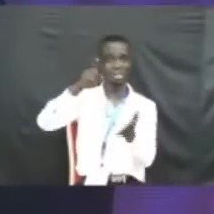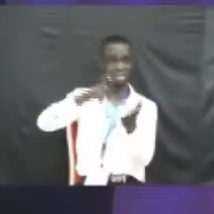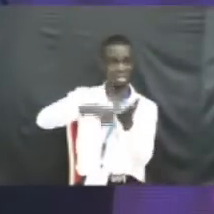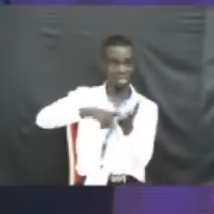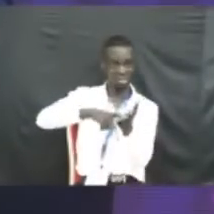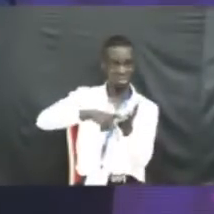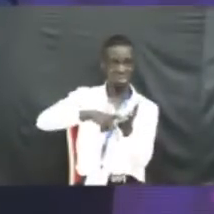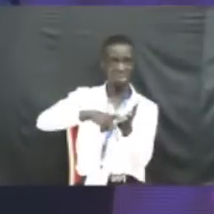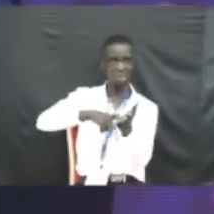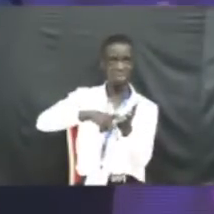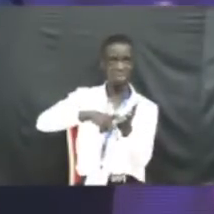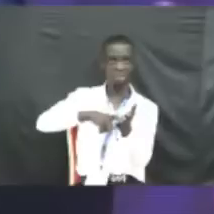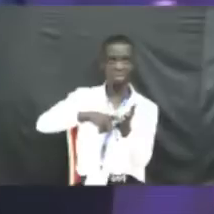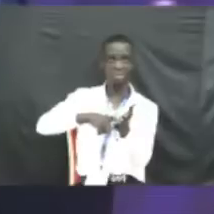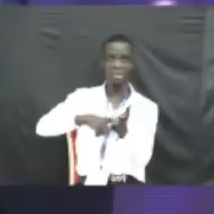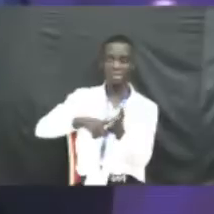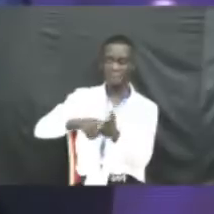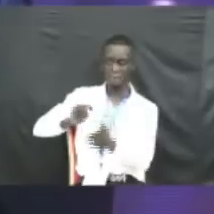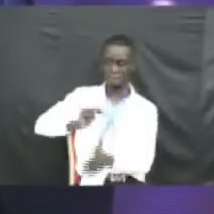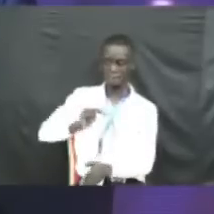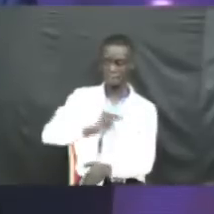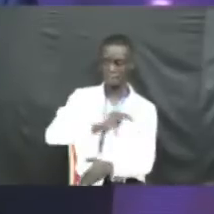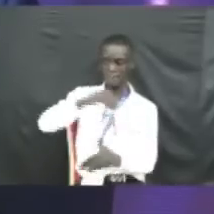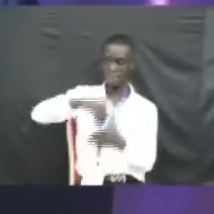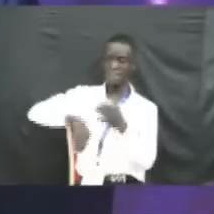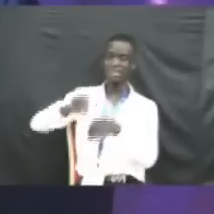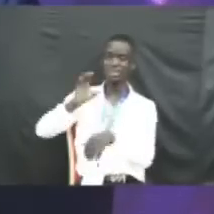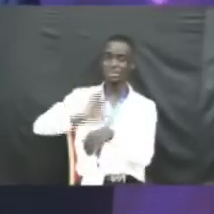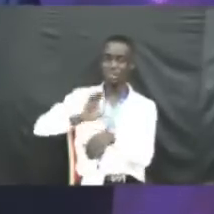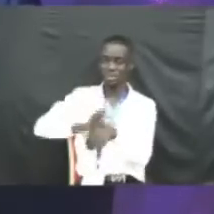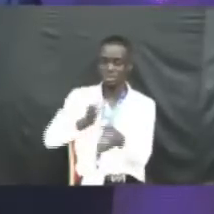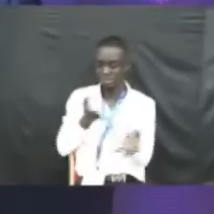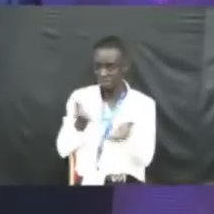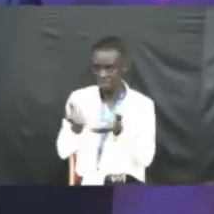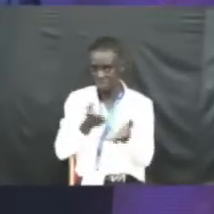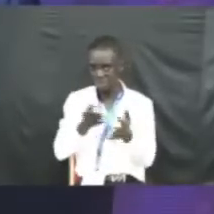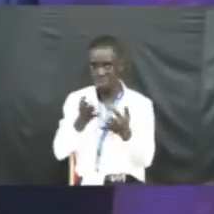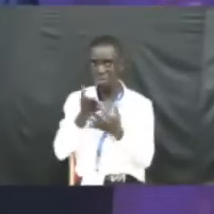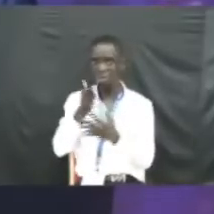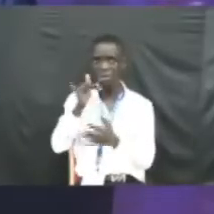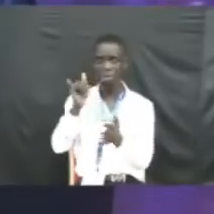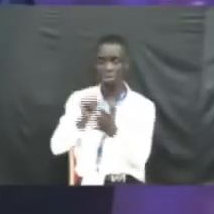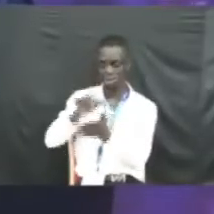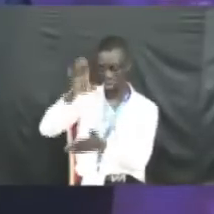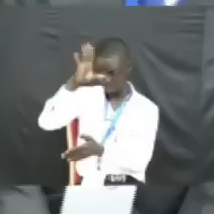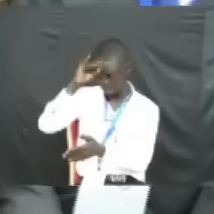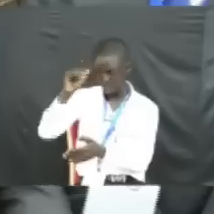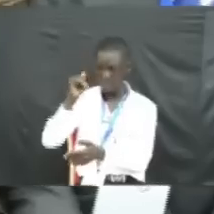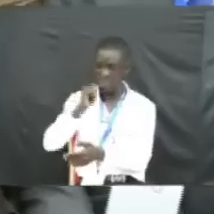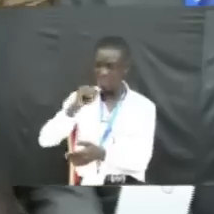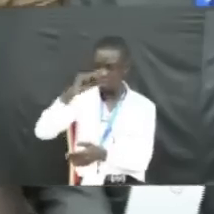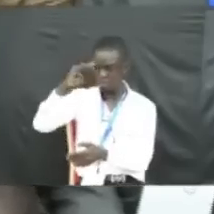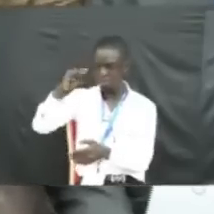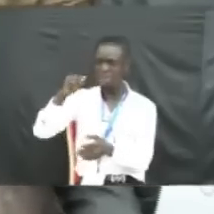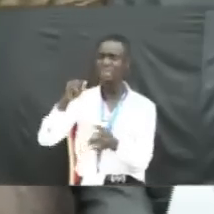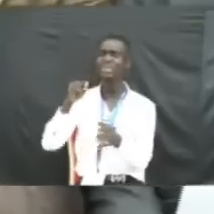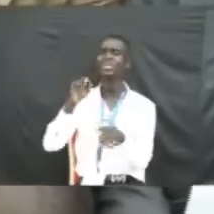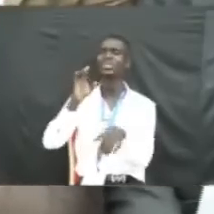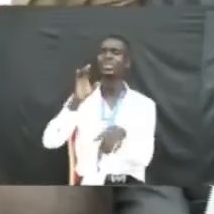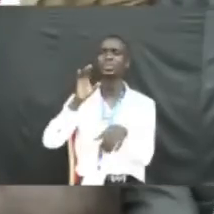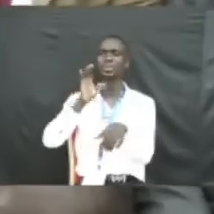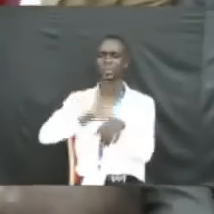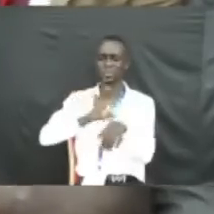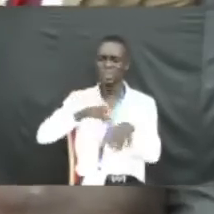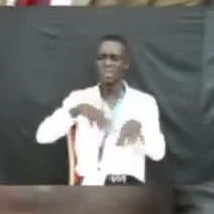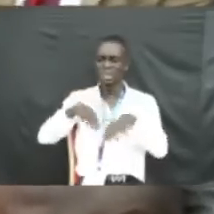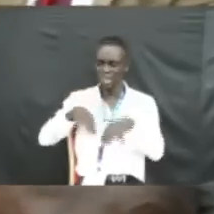lady lay members in chapency services. Through these men and women, the church provides weekly chapency